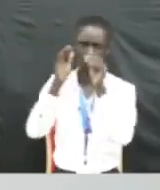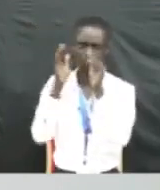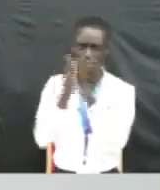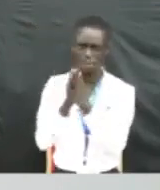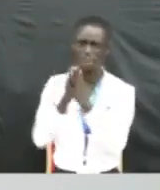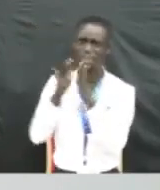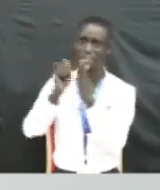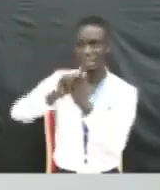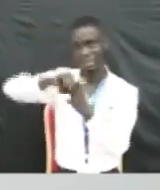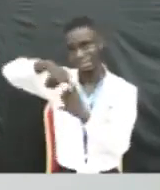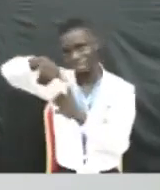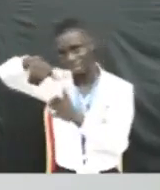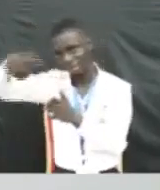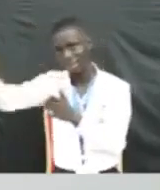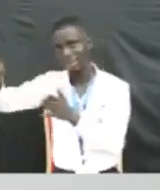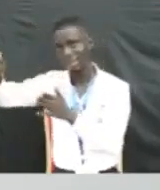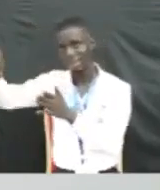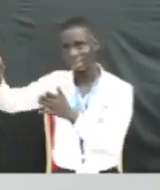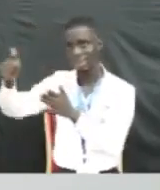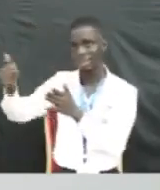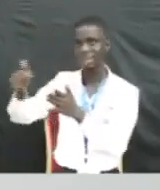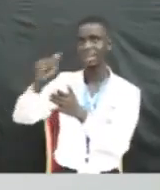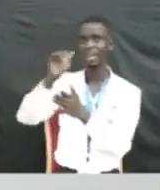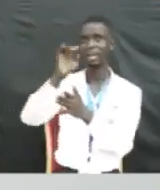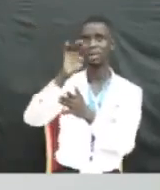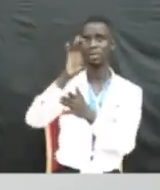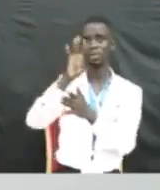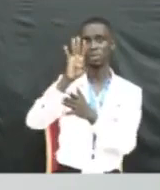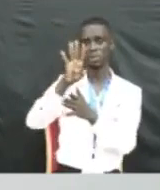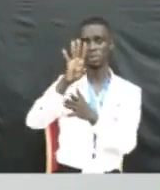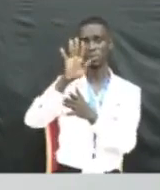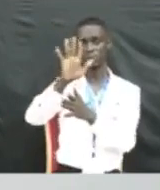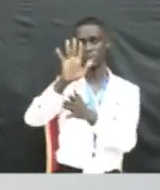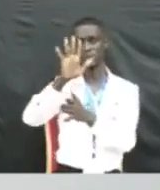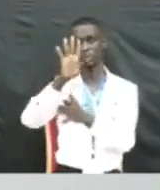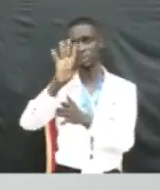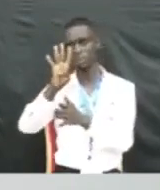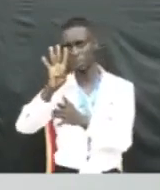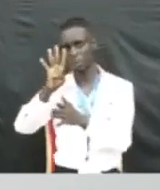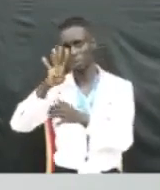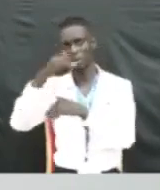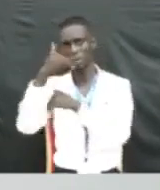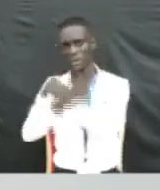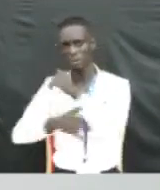that the remaining 54 countries will be given to us.